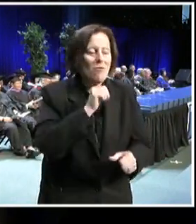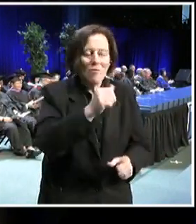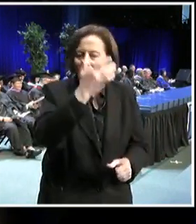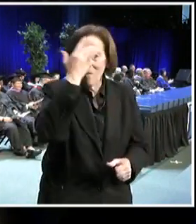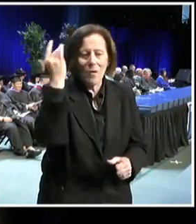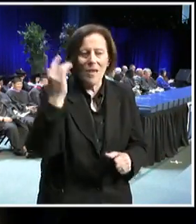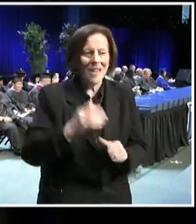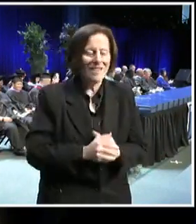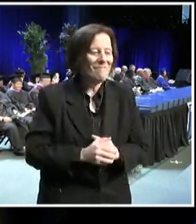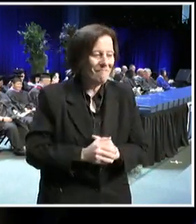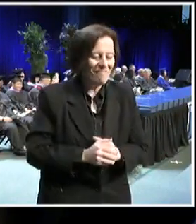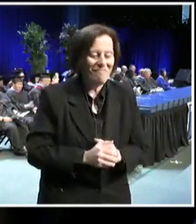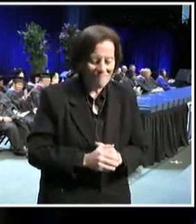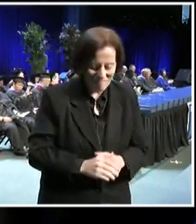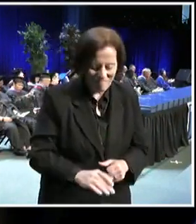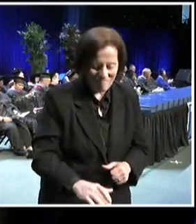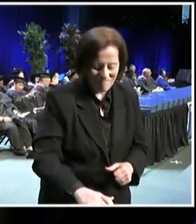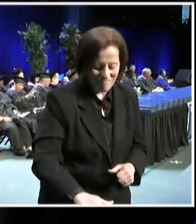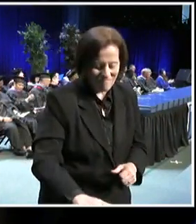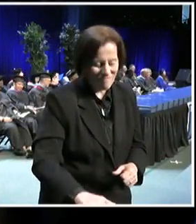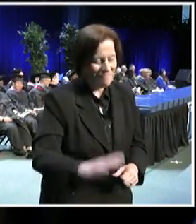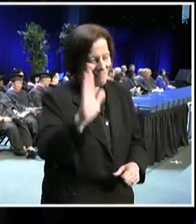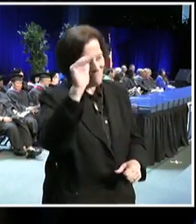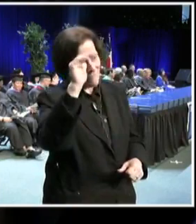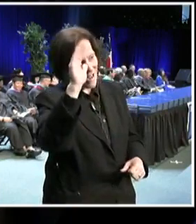Woo! Bye, guys.